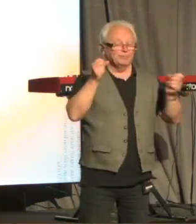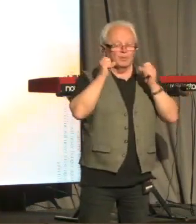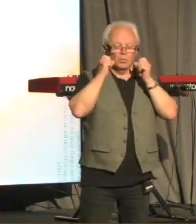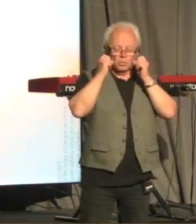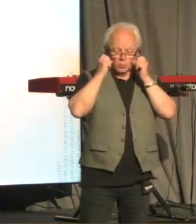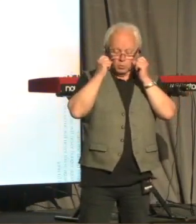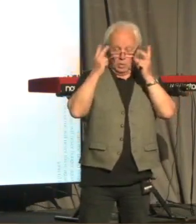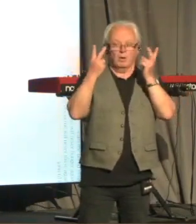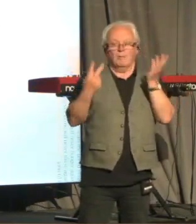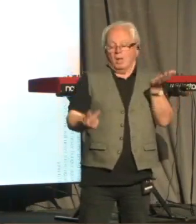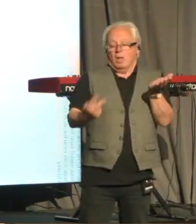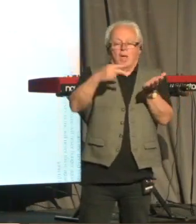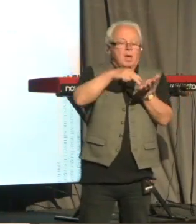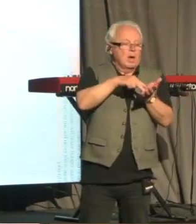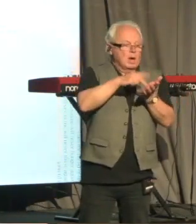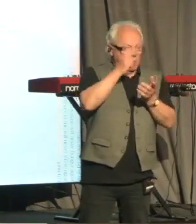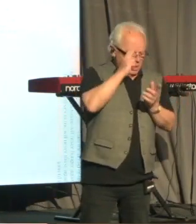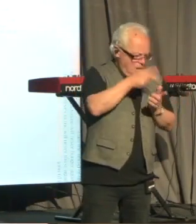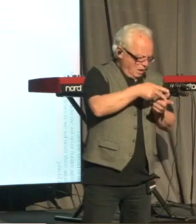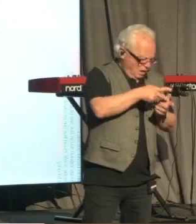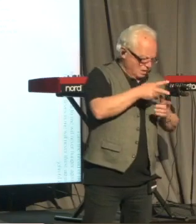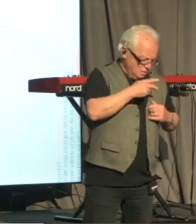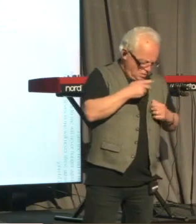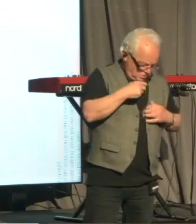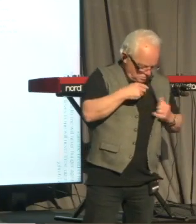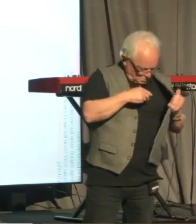we know that the bread was spoiled.